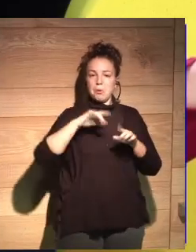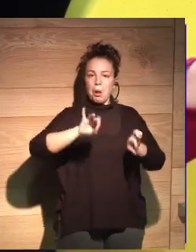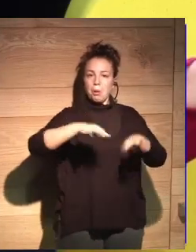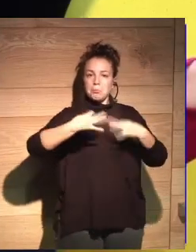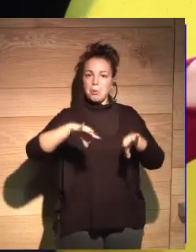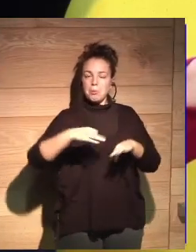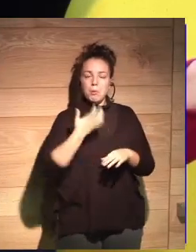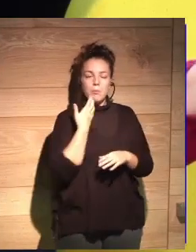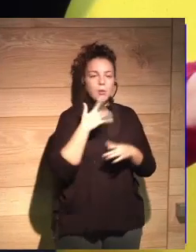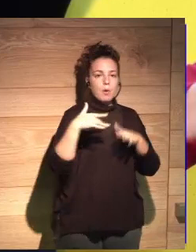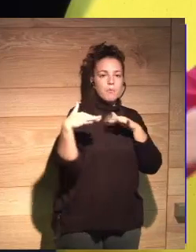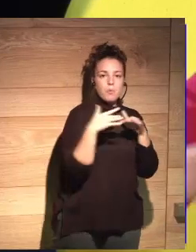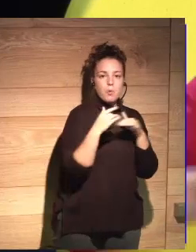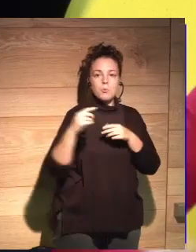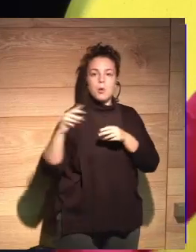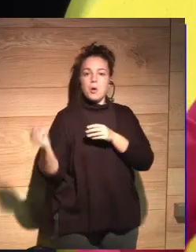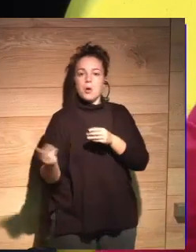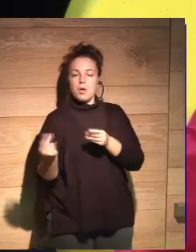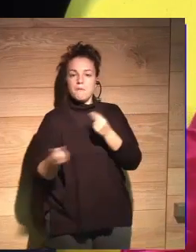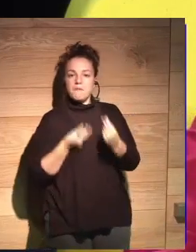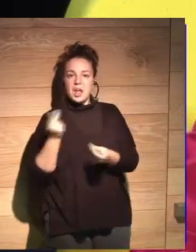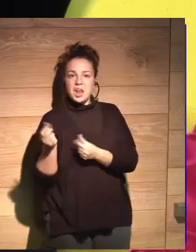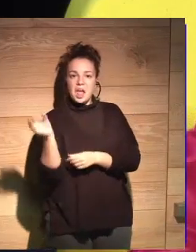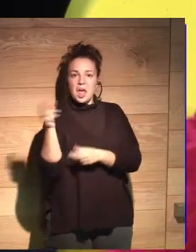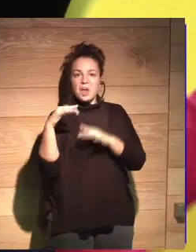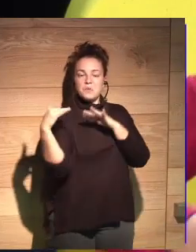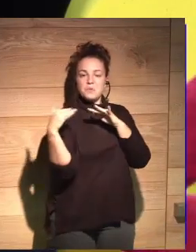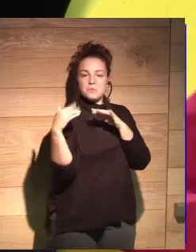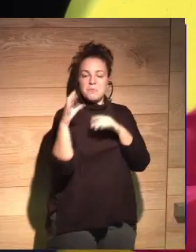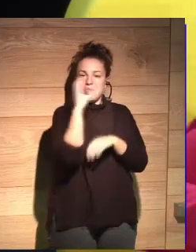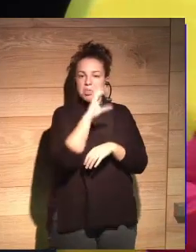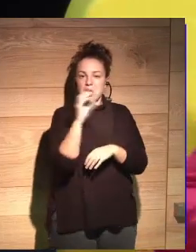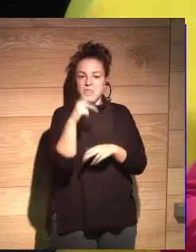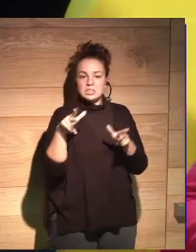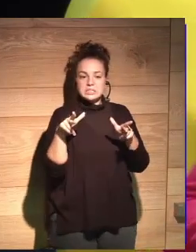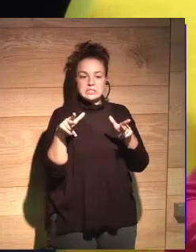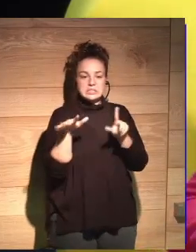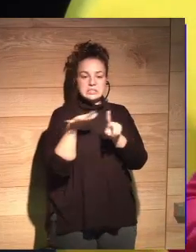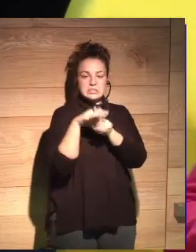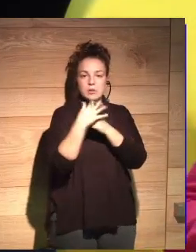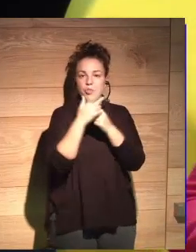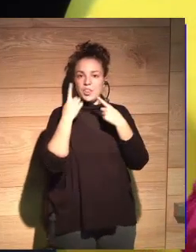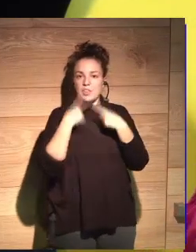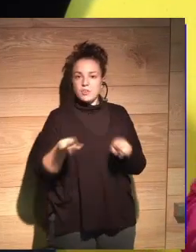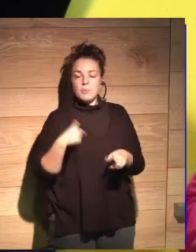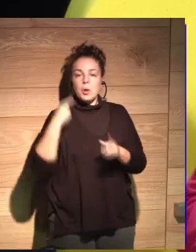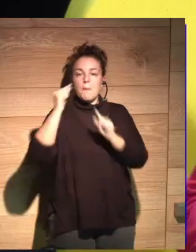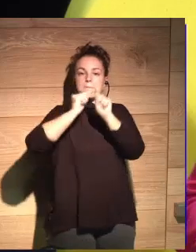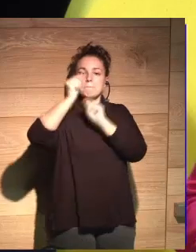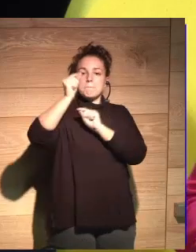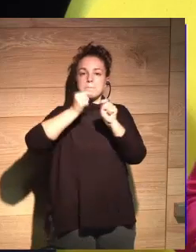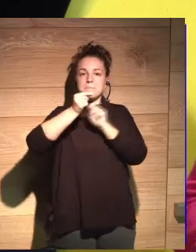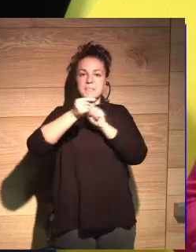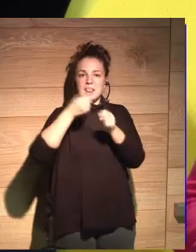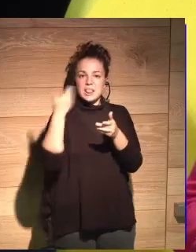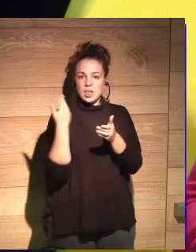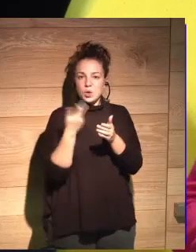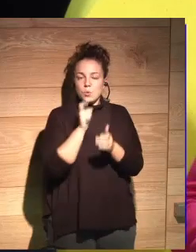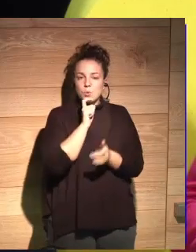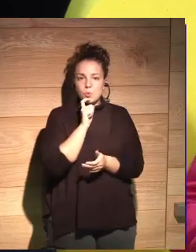science, well, these are different environments. Now, how do you measure that? Most measures of intelligence are very limited. And